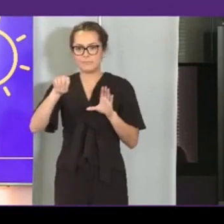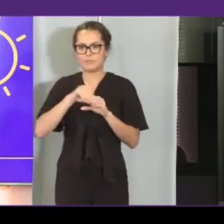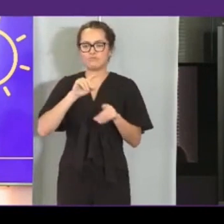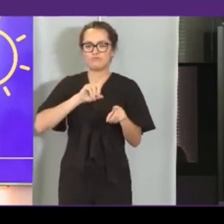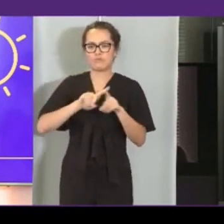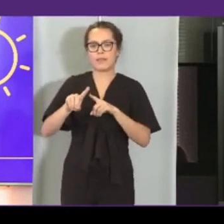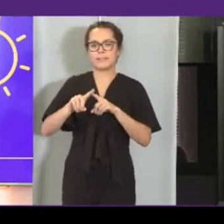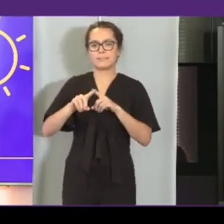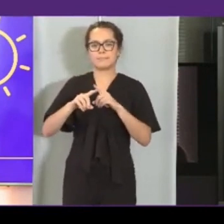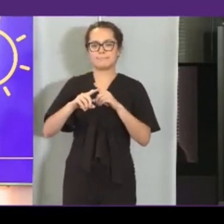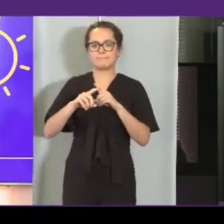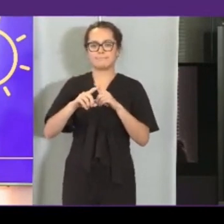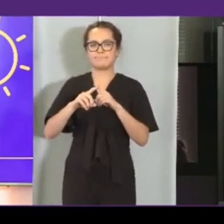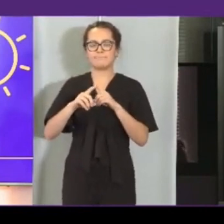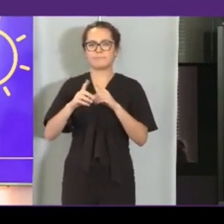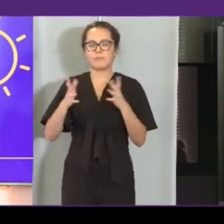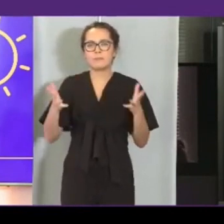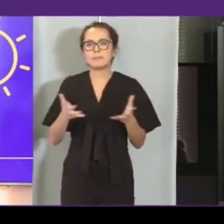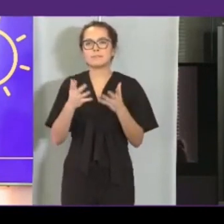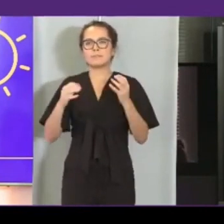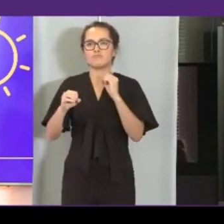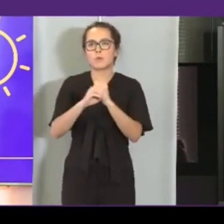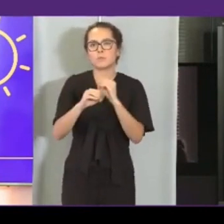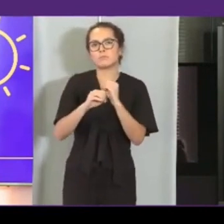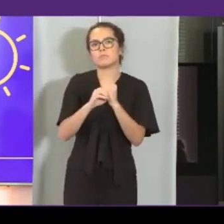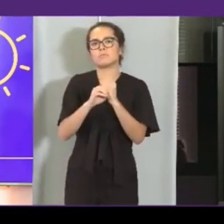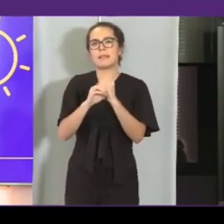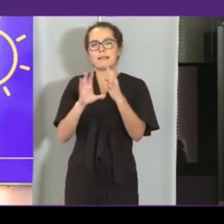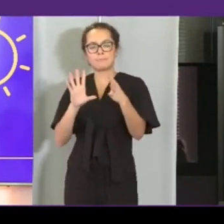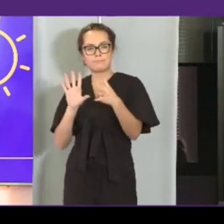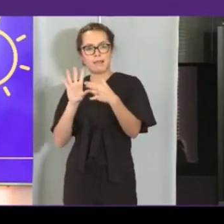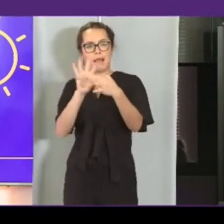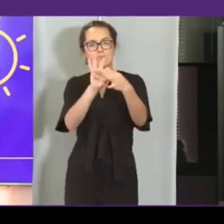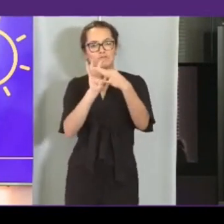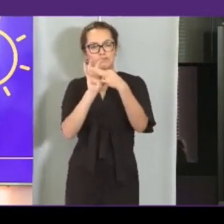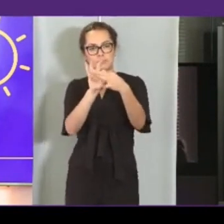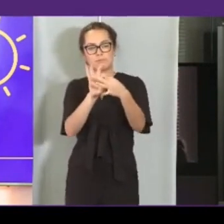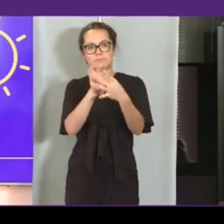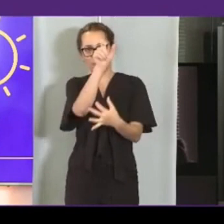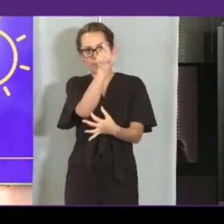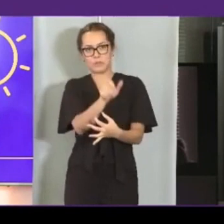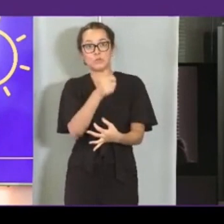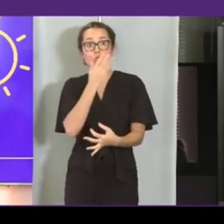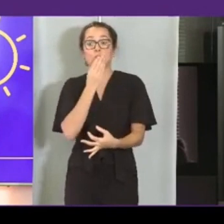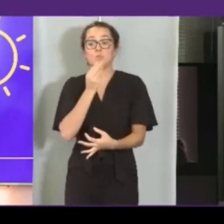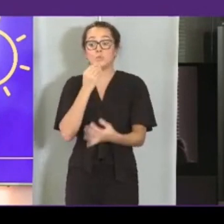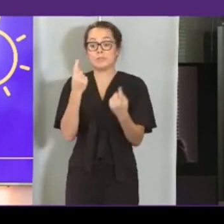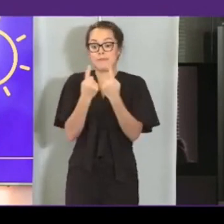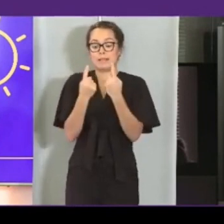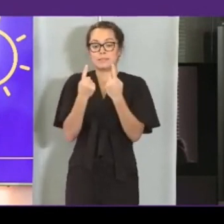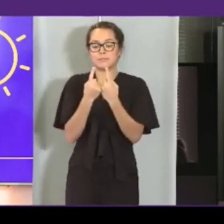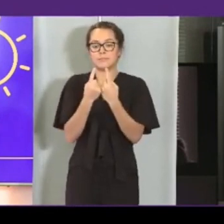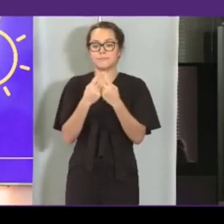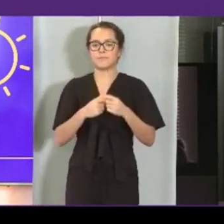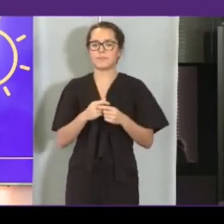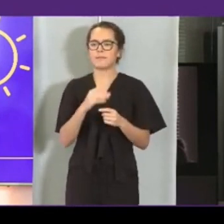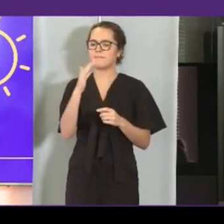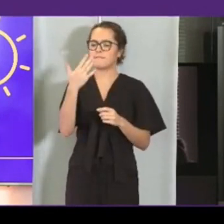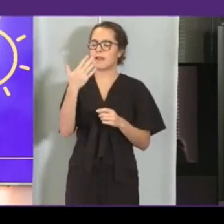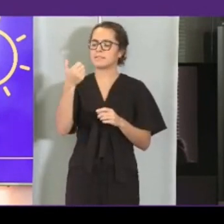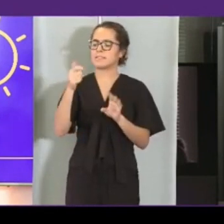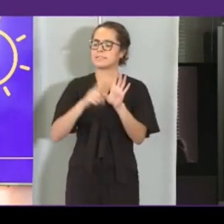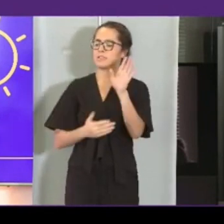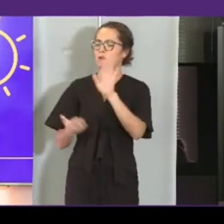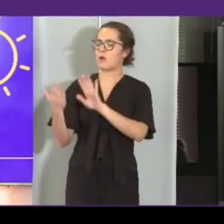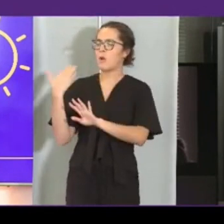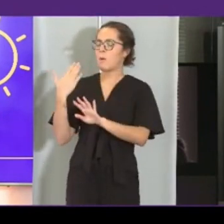connection into the user as part of the design process. And I think that I think it's probably 5 or 6 years ago that we did actually